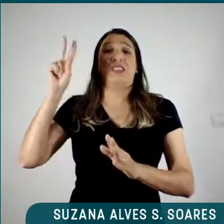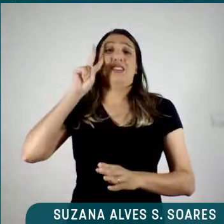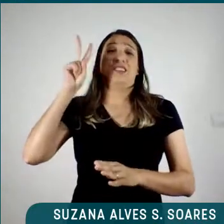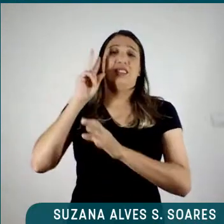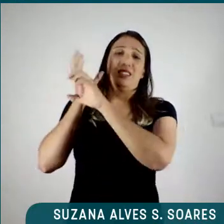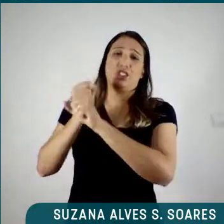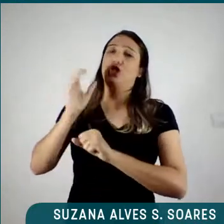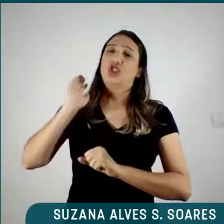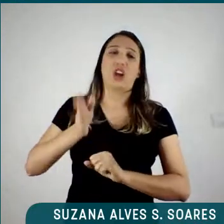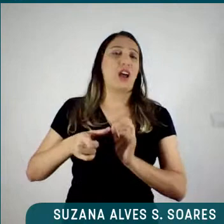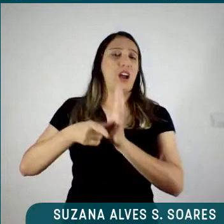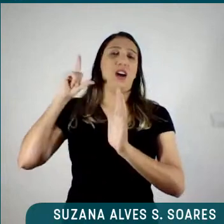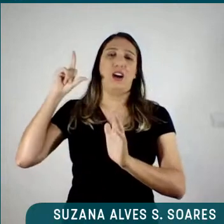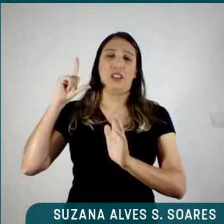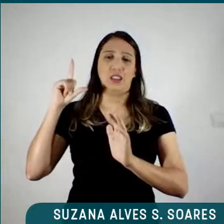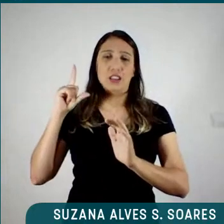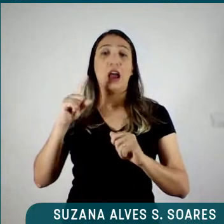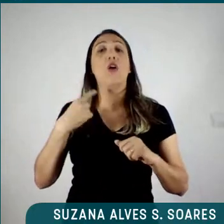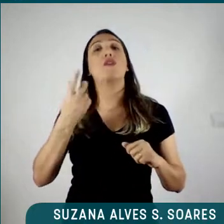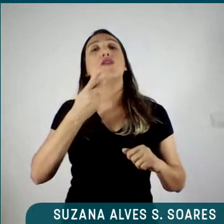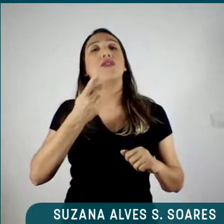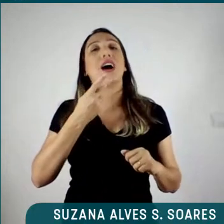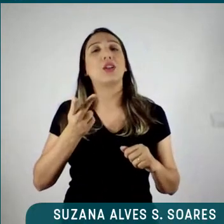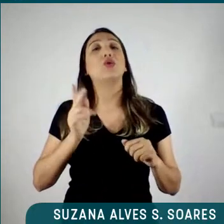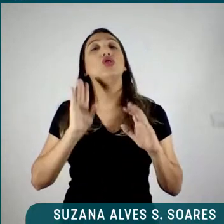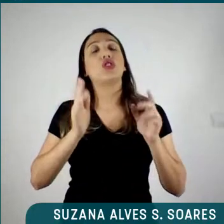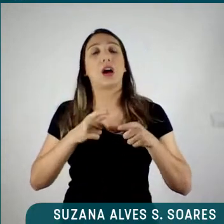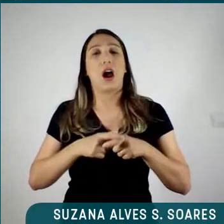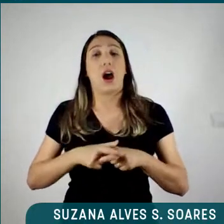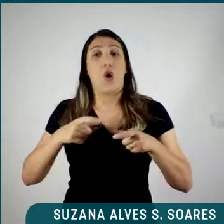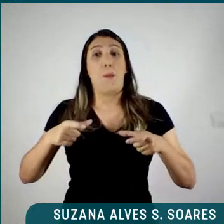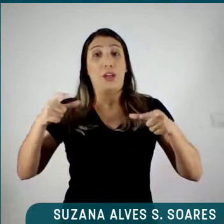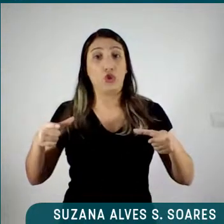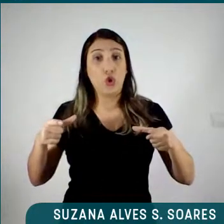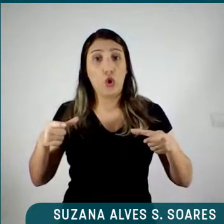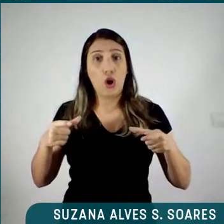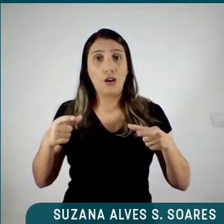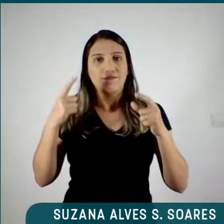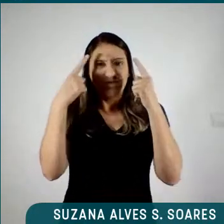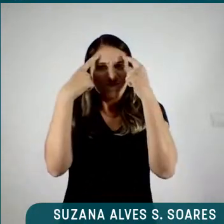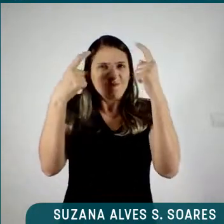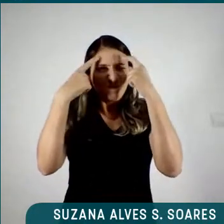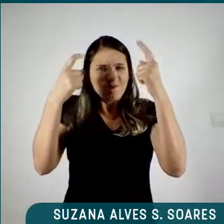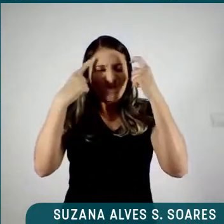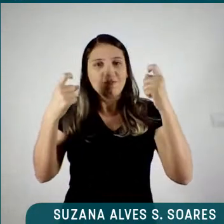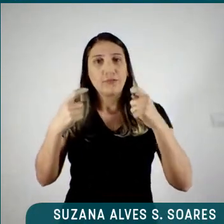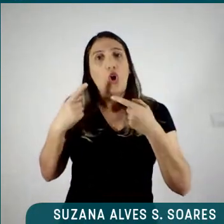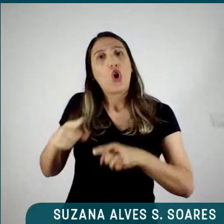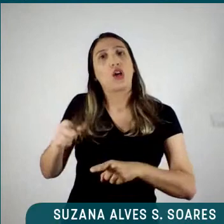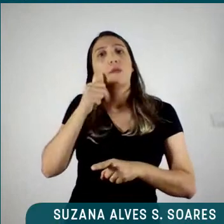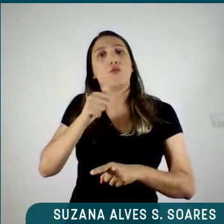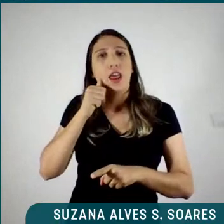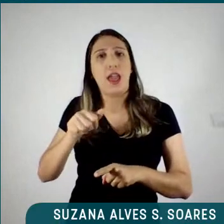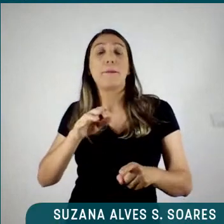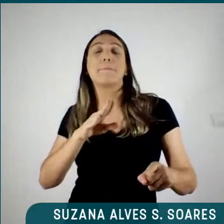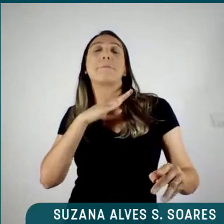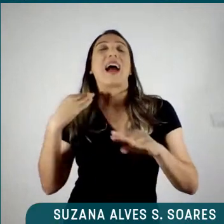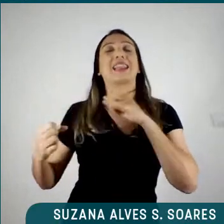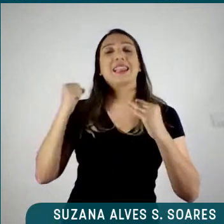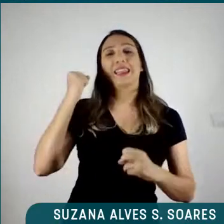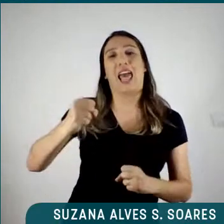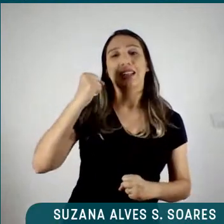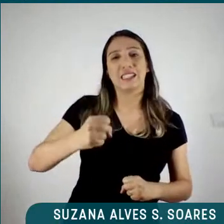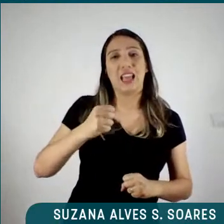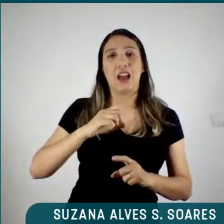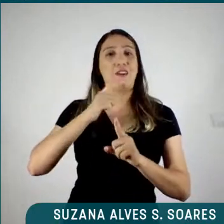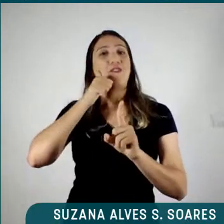as masculine. And this is before us, when we talk about the increase of the violence